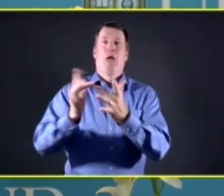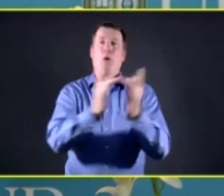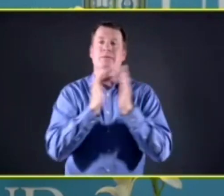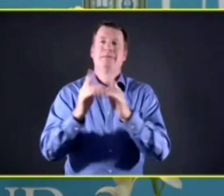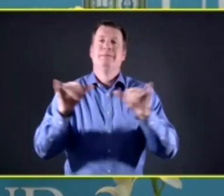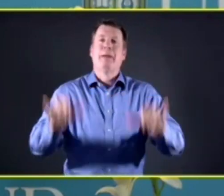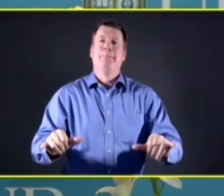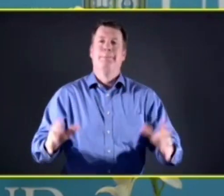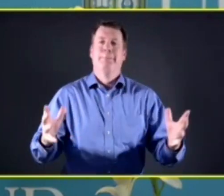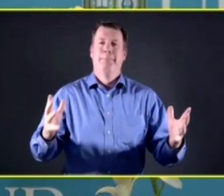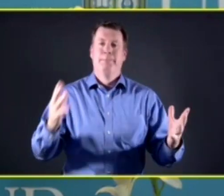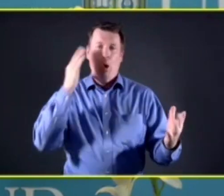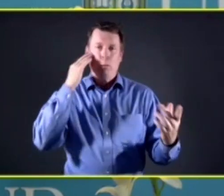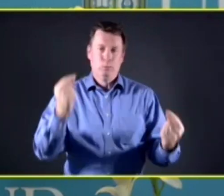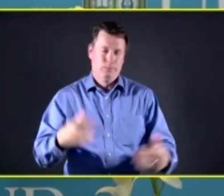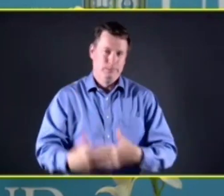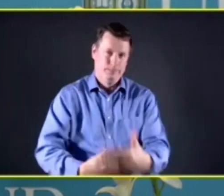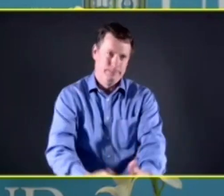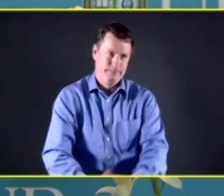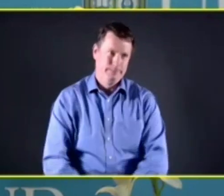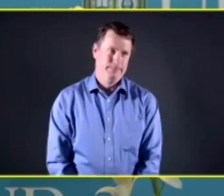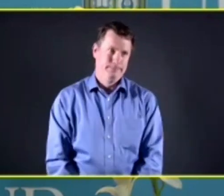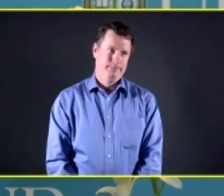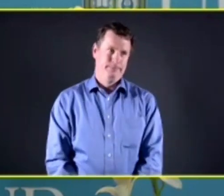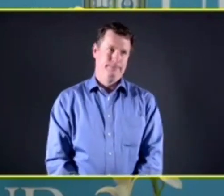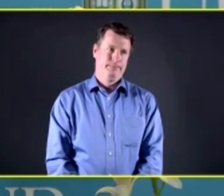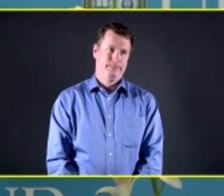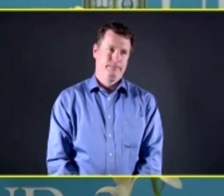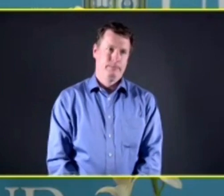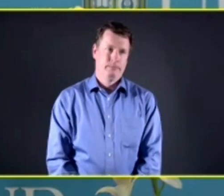he declared very publicly a couple of weeks ago that he was taking